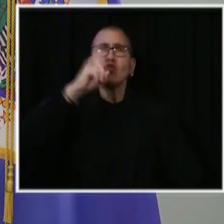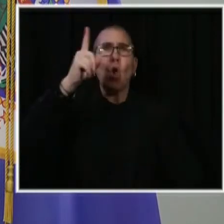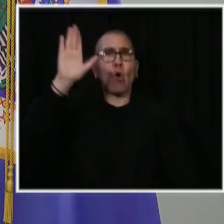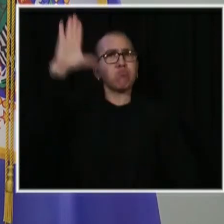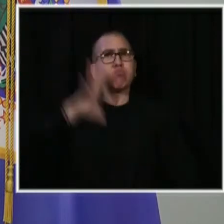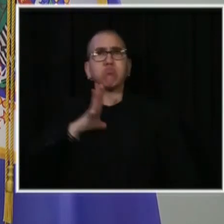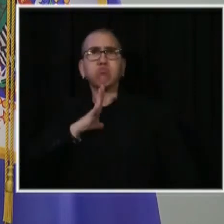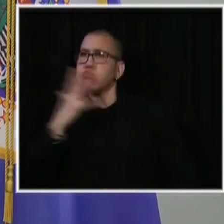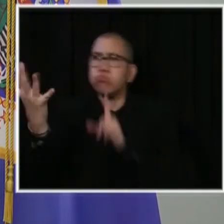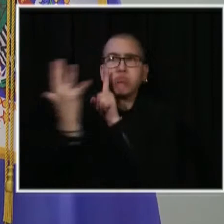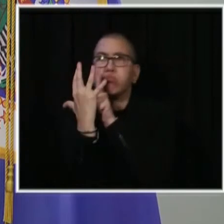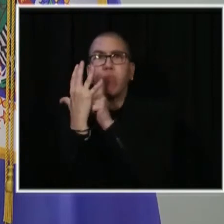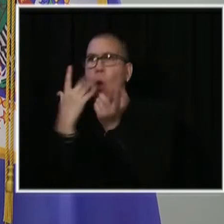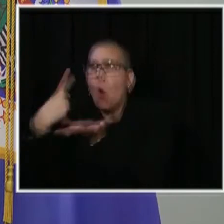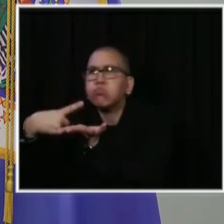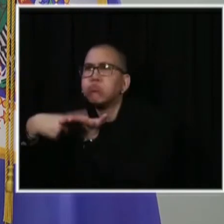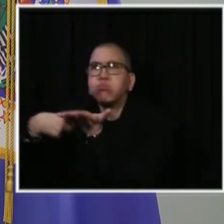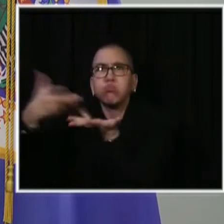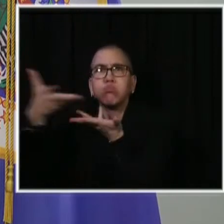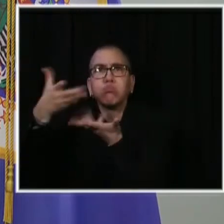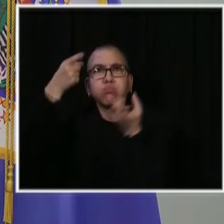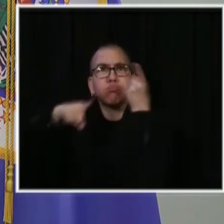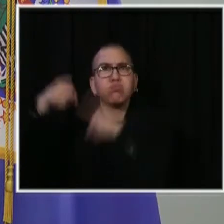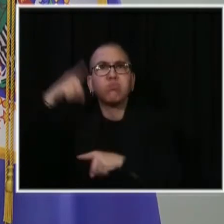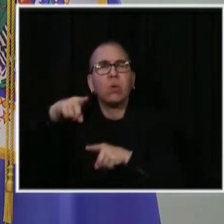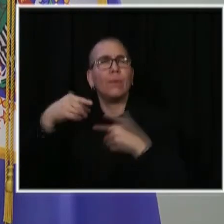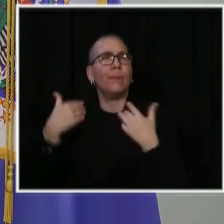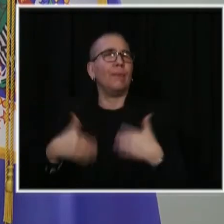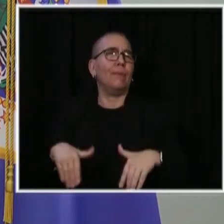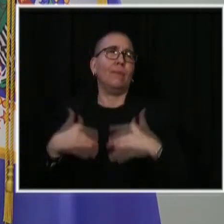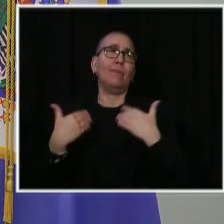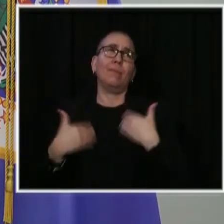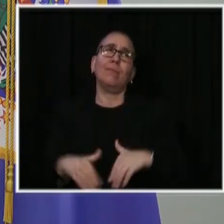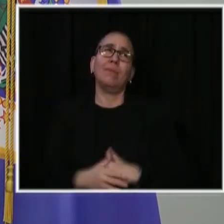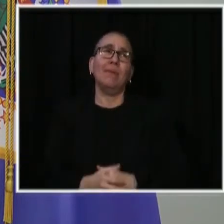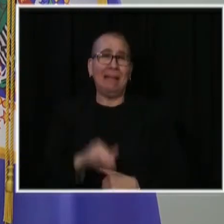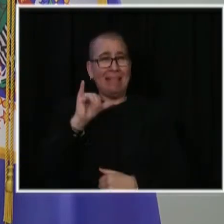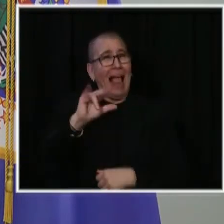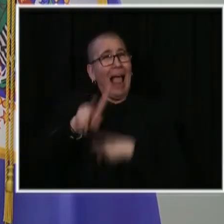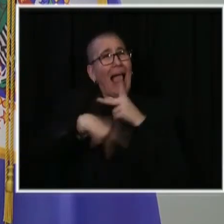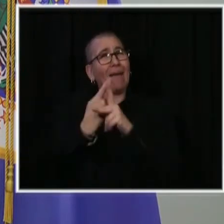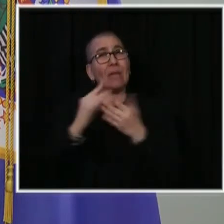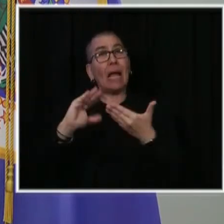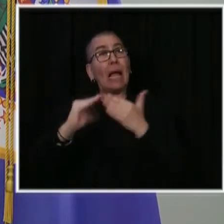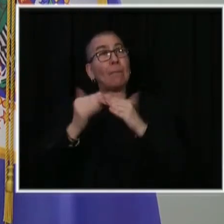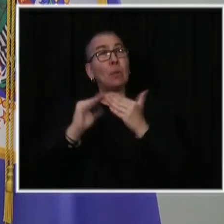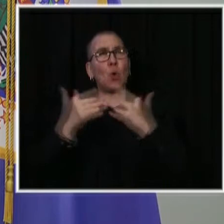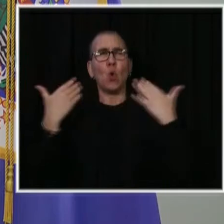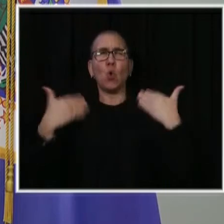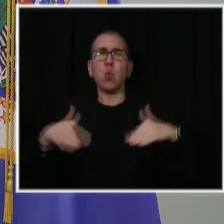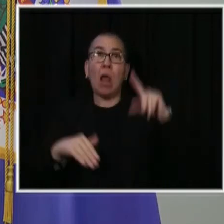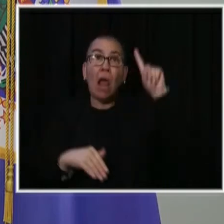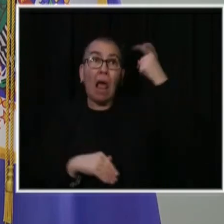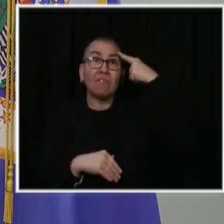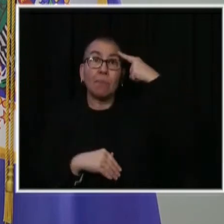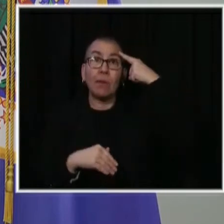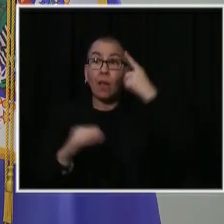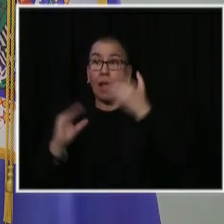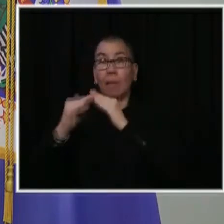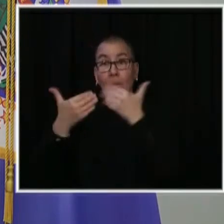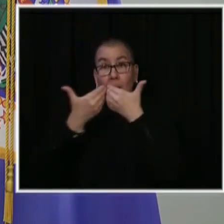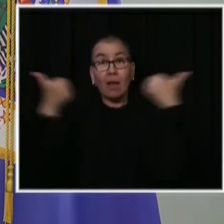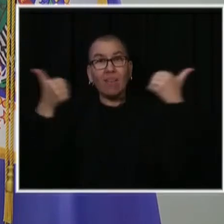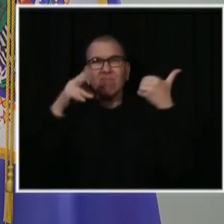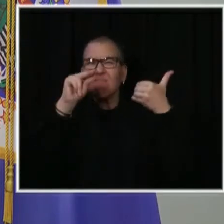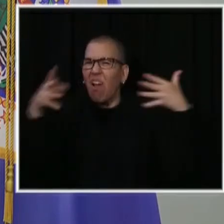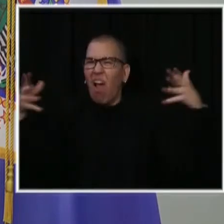in Minnesota to have such a strong civic community, the kind of community where government and business can actually work together to get things done. And we don't take that for